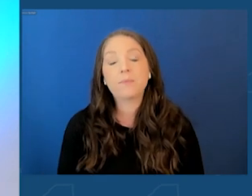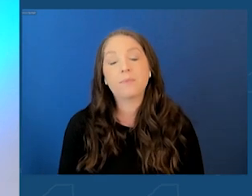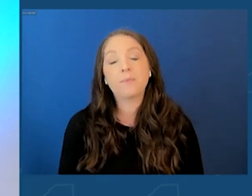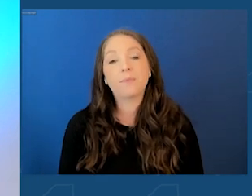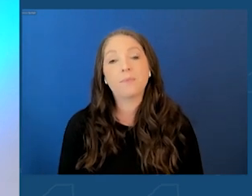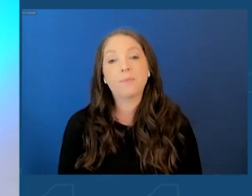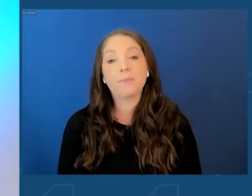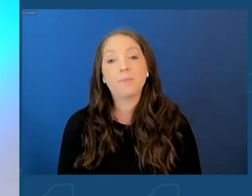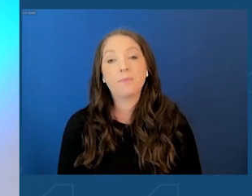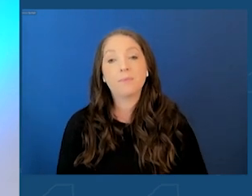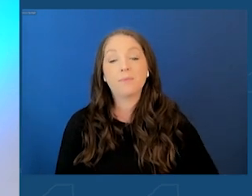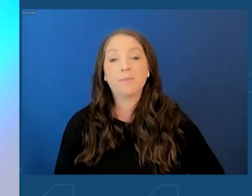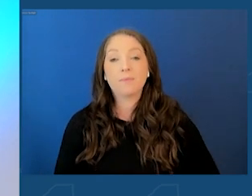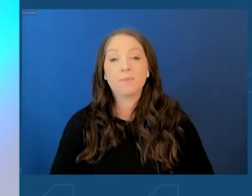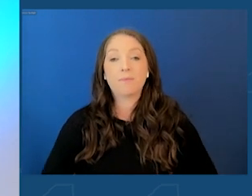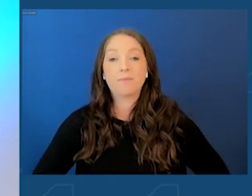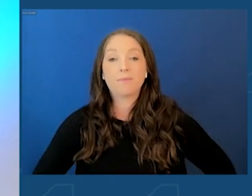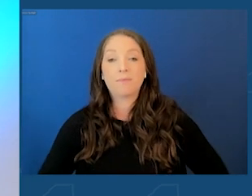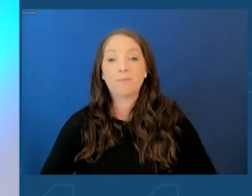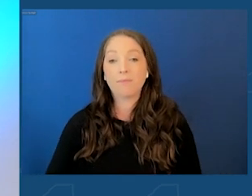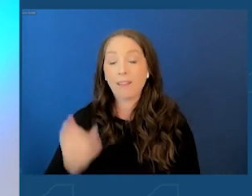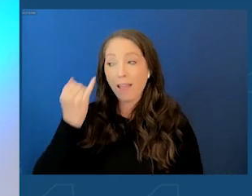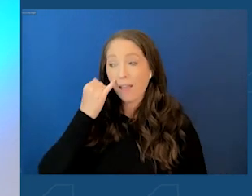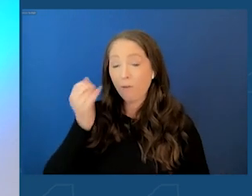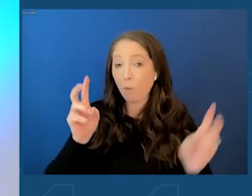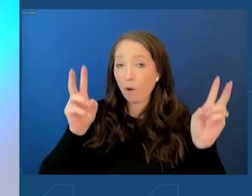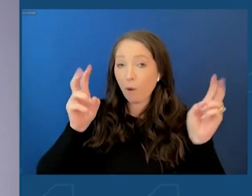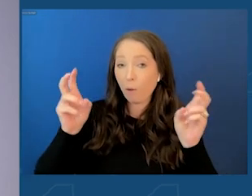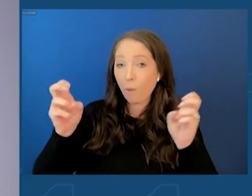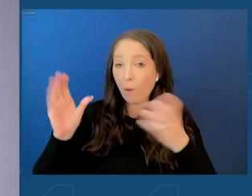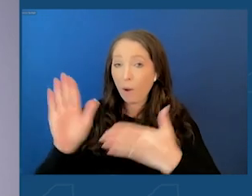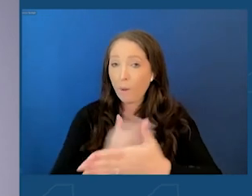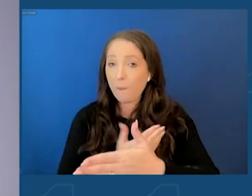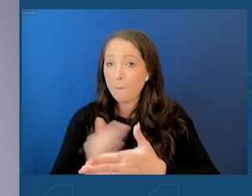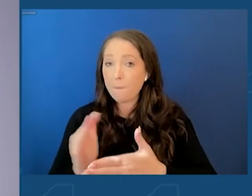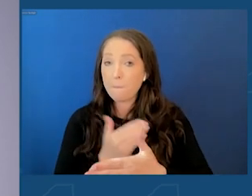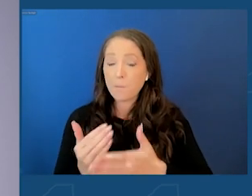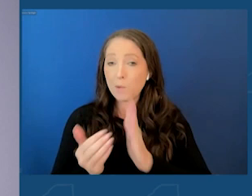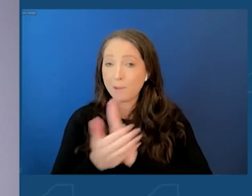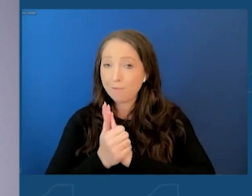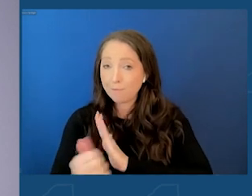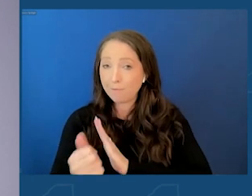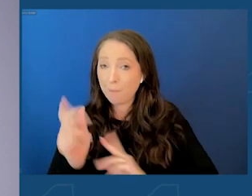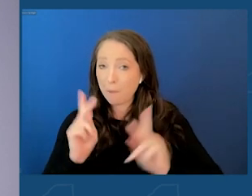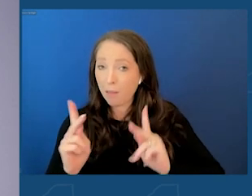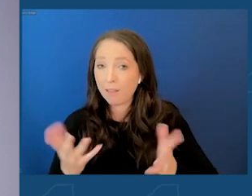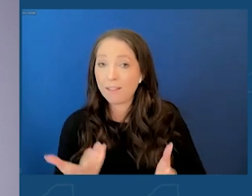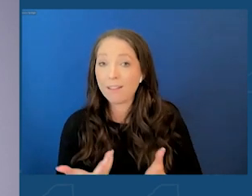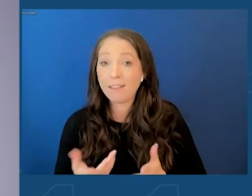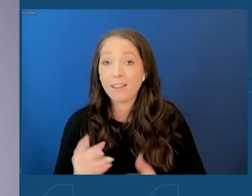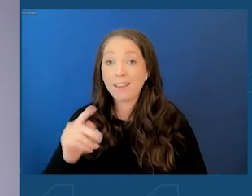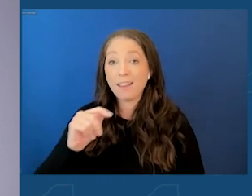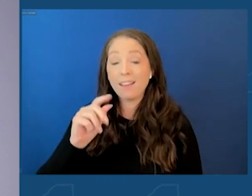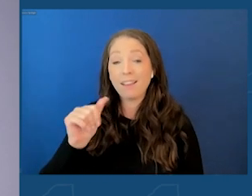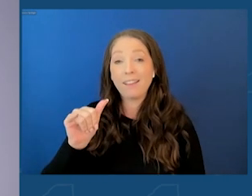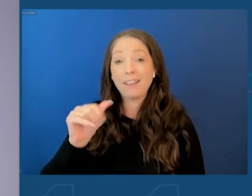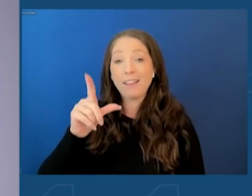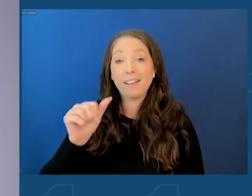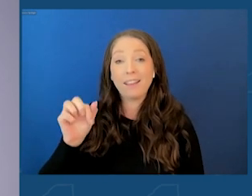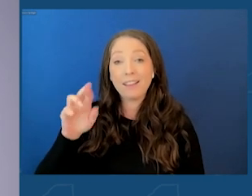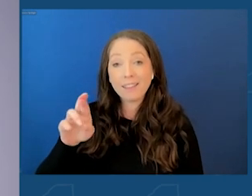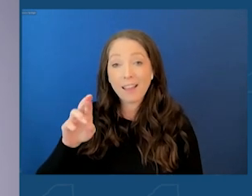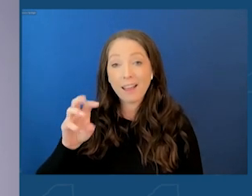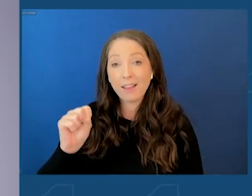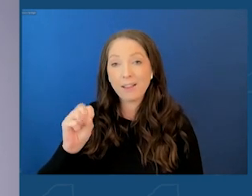If we're going to quote musical talent, what about Taylor Swift's immortal "Welcome to New